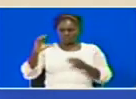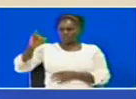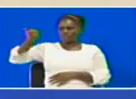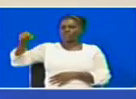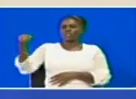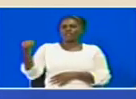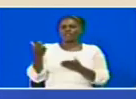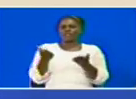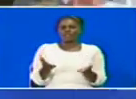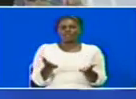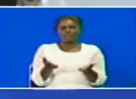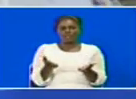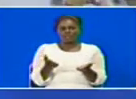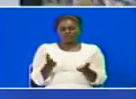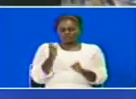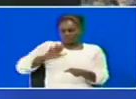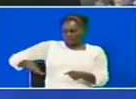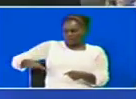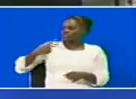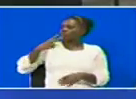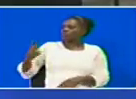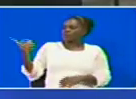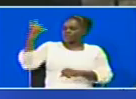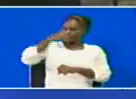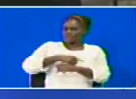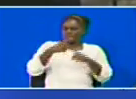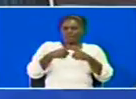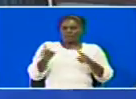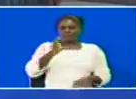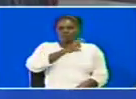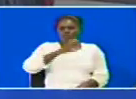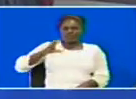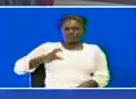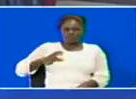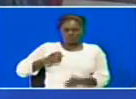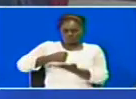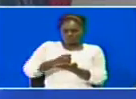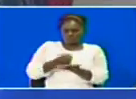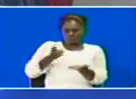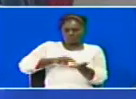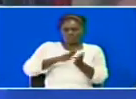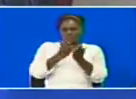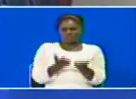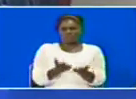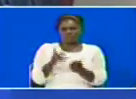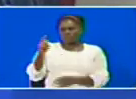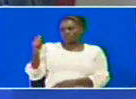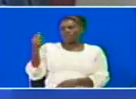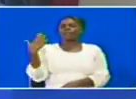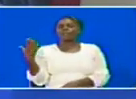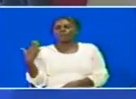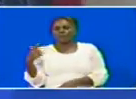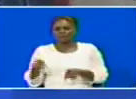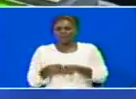Justice. It is less than 200 days for the general election. Yet, the Commission's plans to audit the voters' register, tendering for ballot papers,